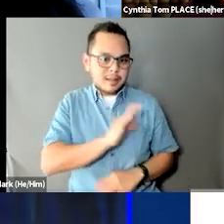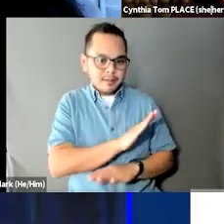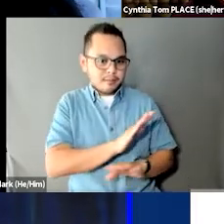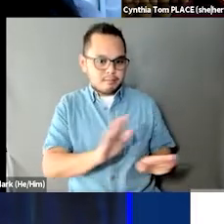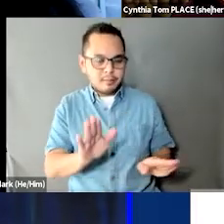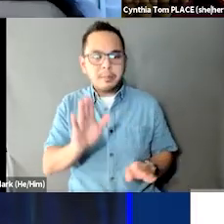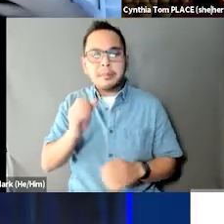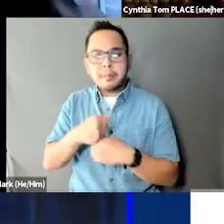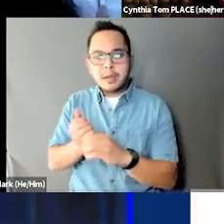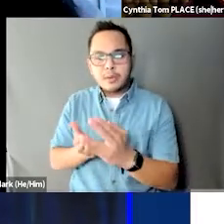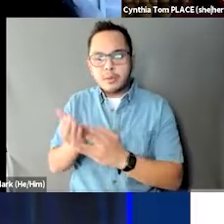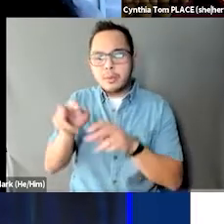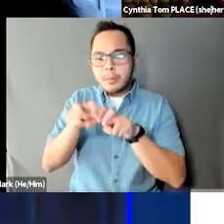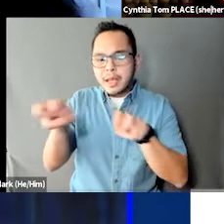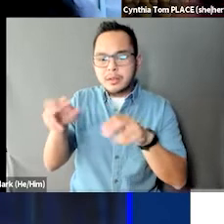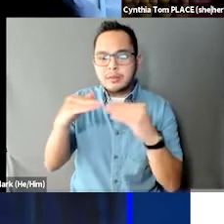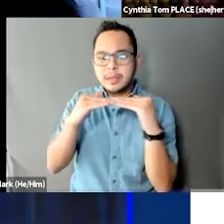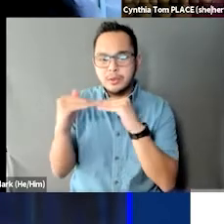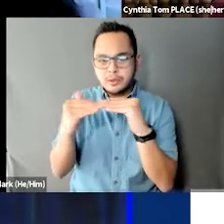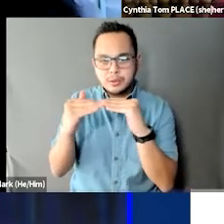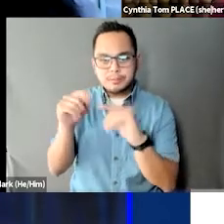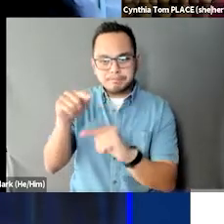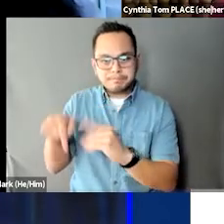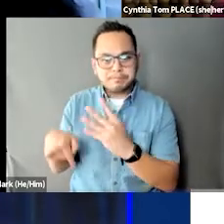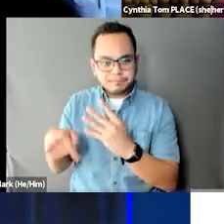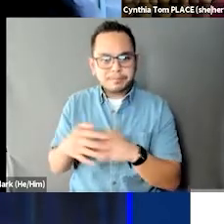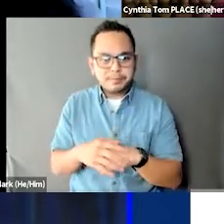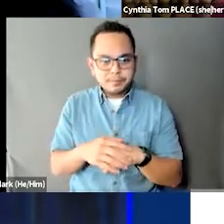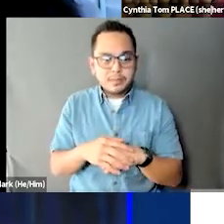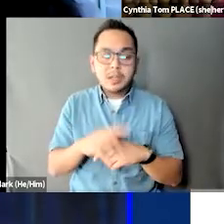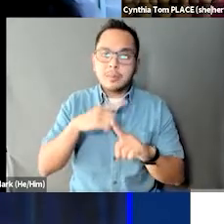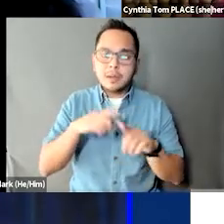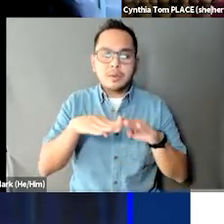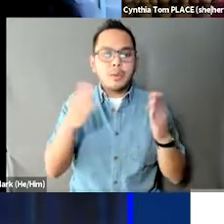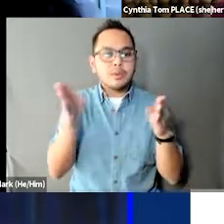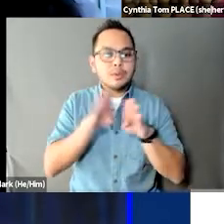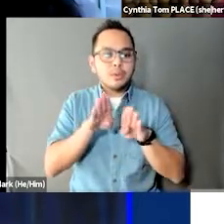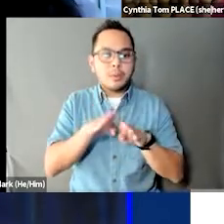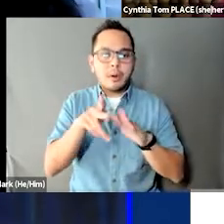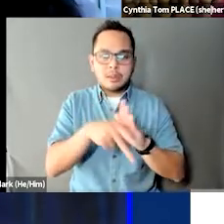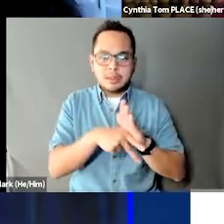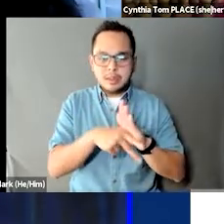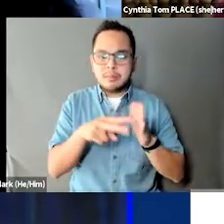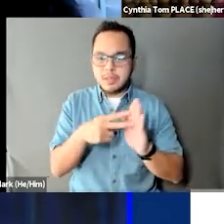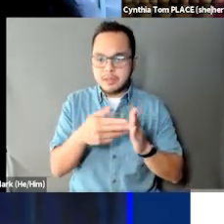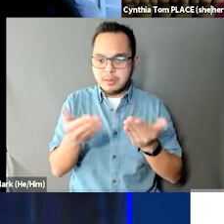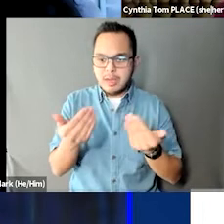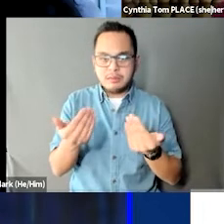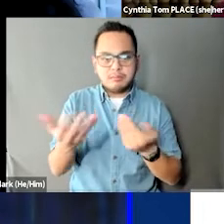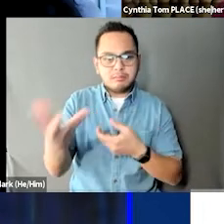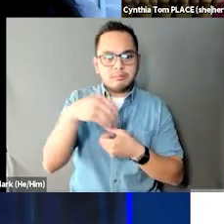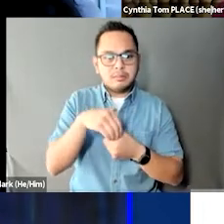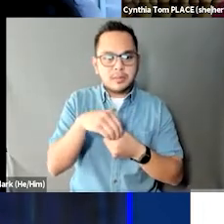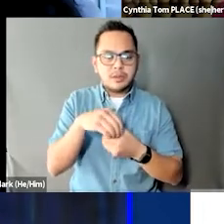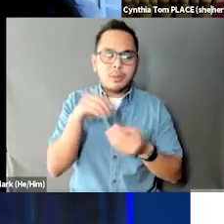by a panel of peers. And I stressed an open door policy, so I could develop those deep relationships with